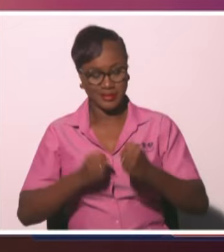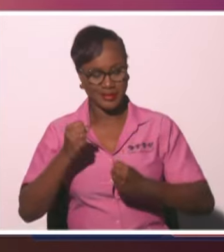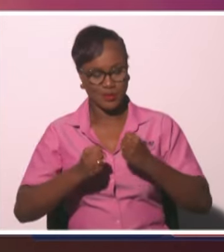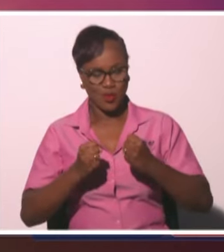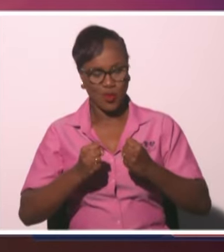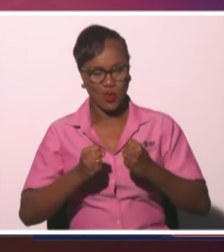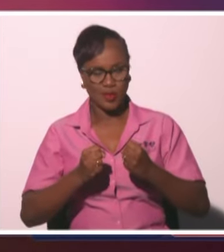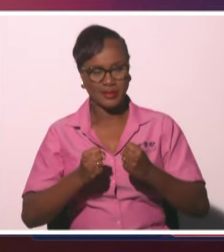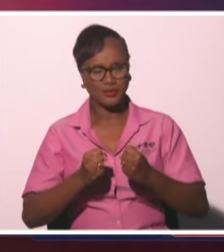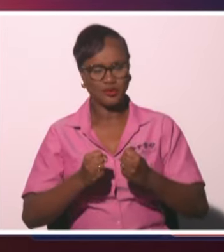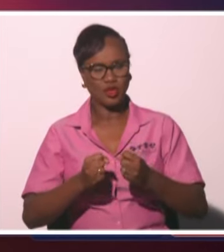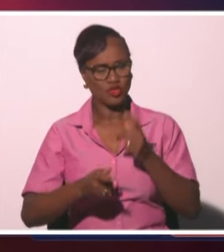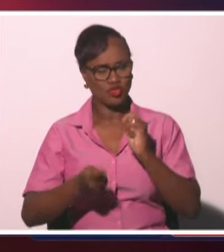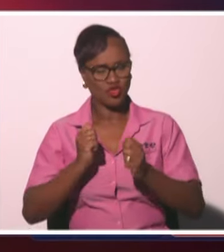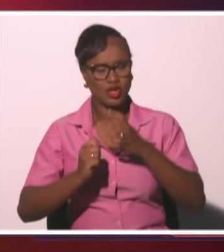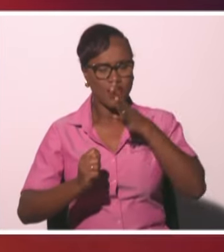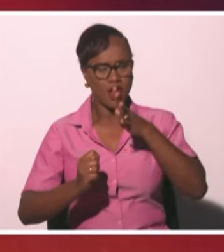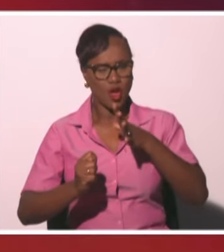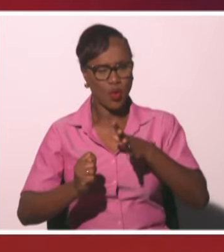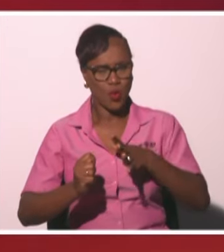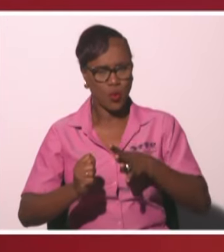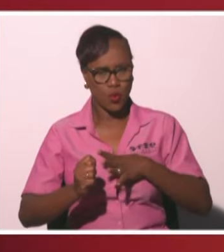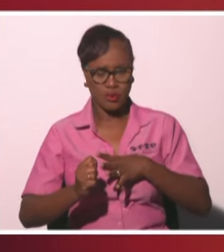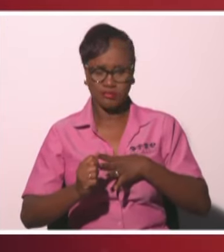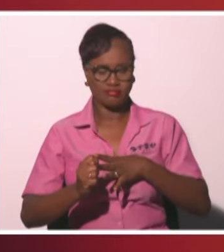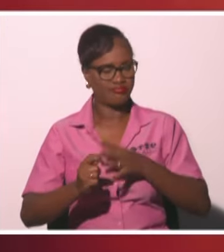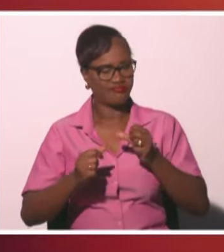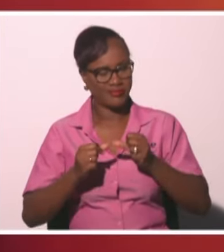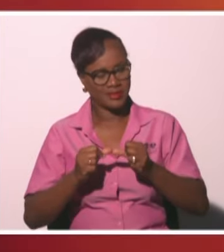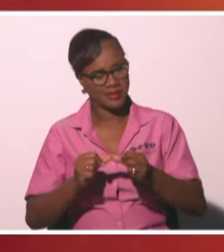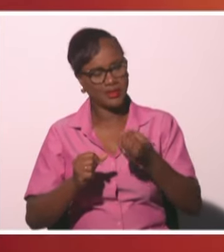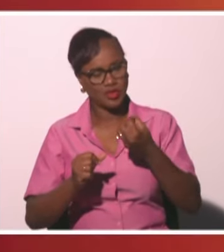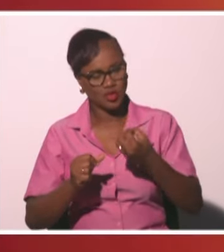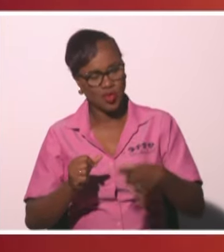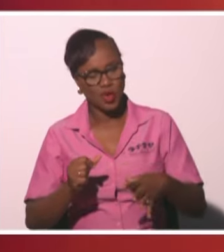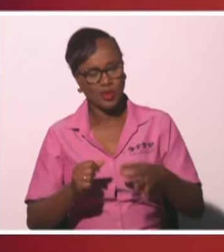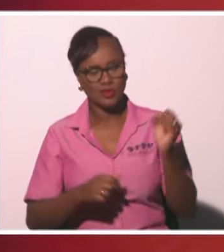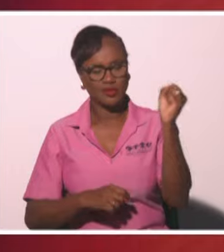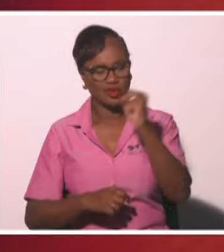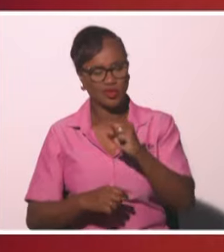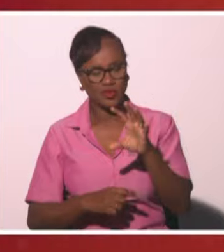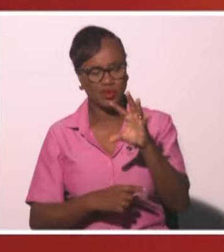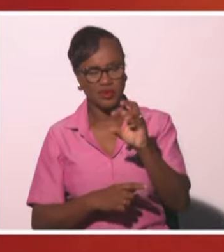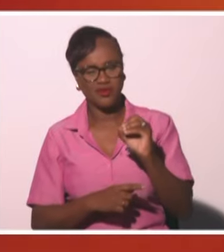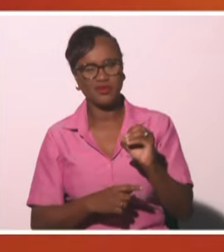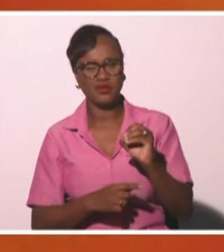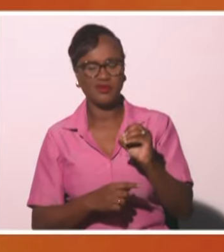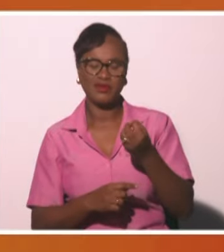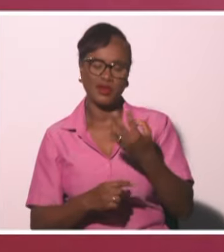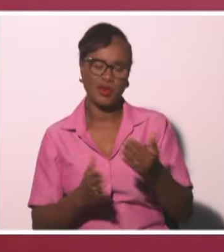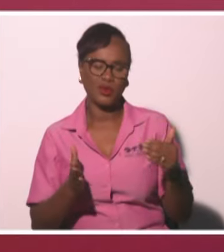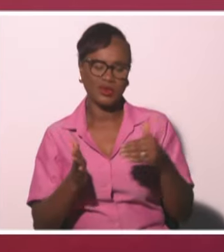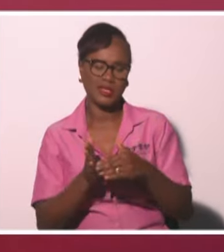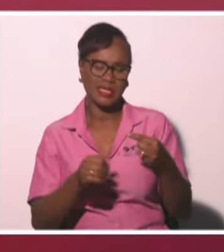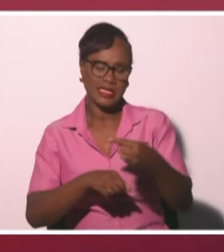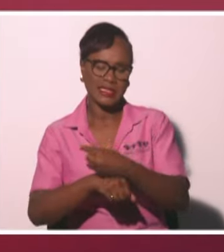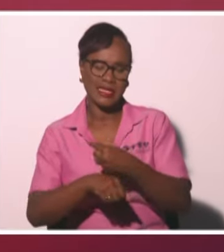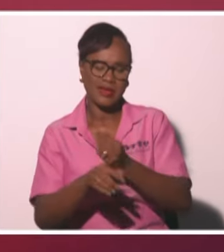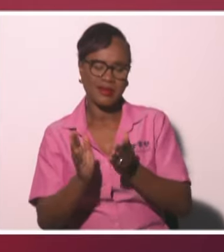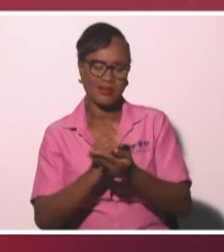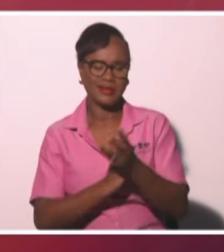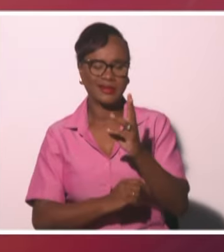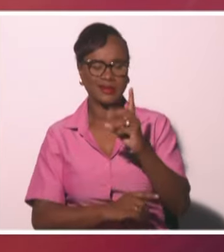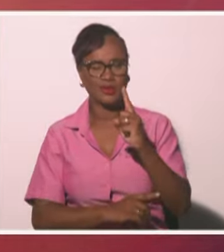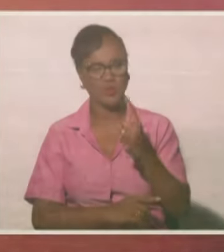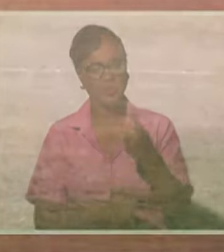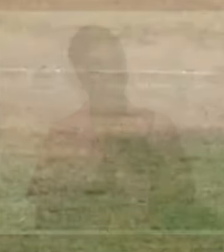The Red Force Divas could not break their losing streak in the CG United Women's Super 50 Cup as they went down to the Guyana Women by 61